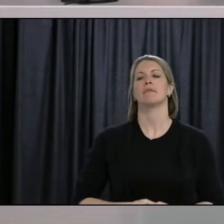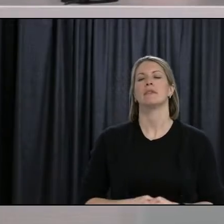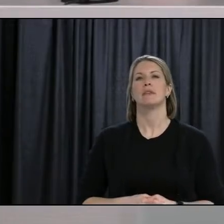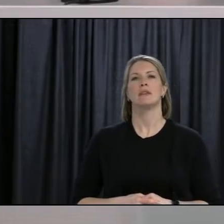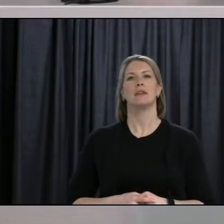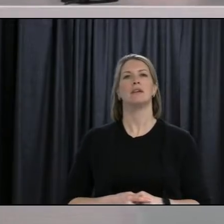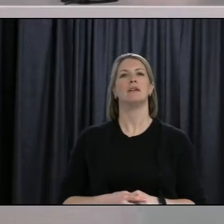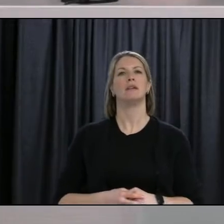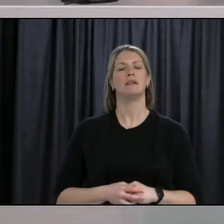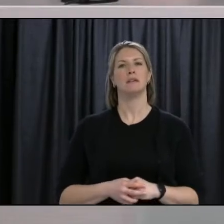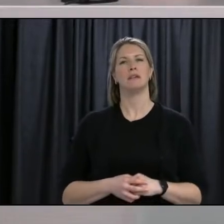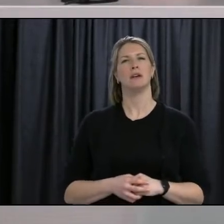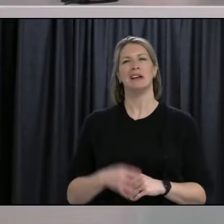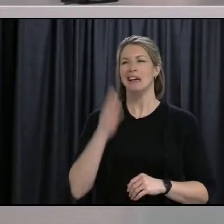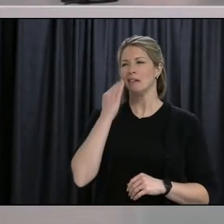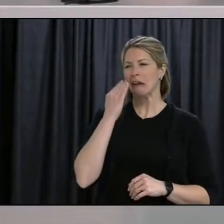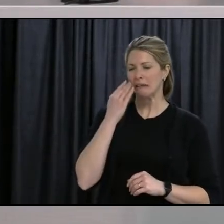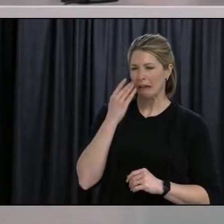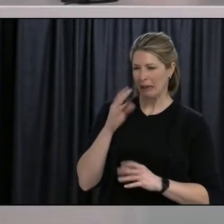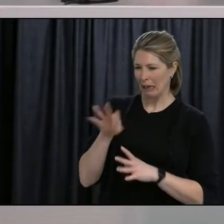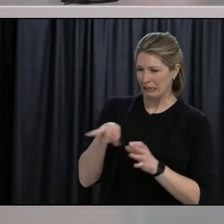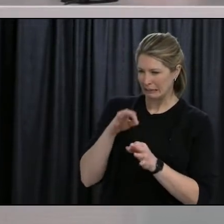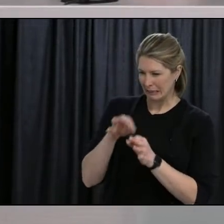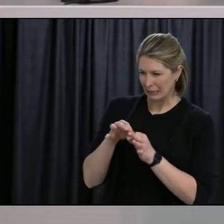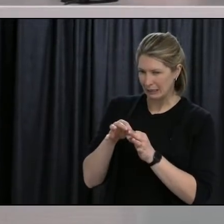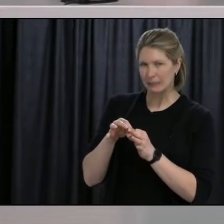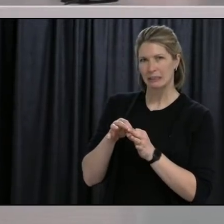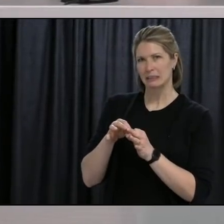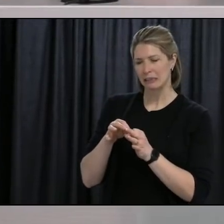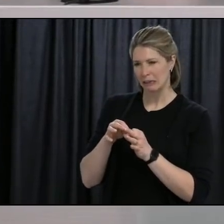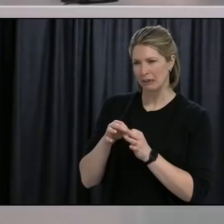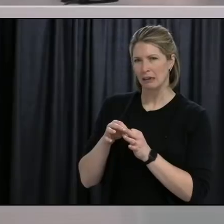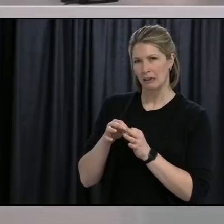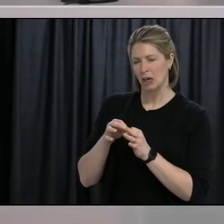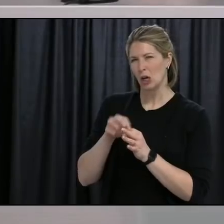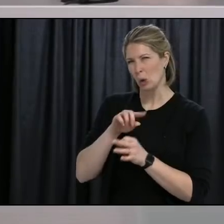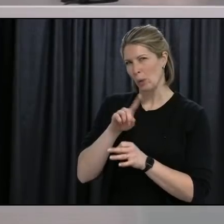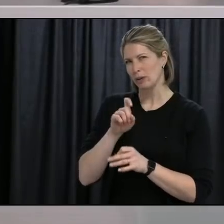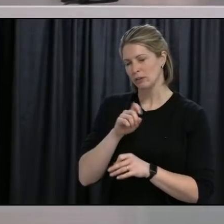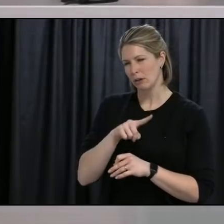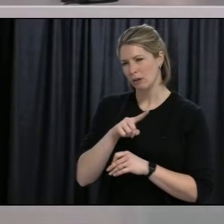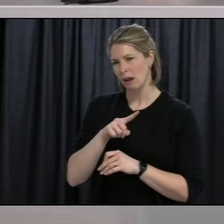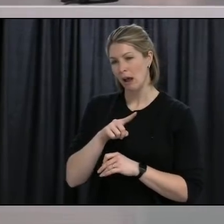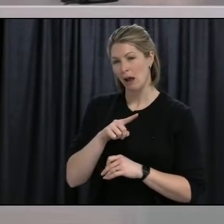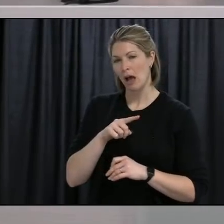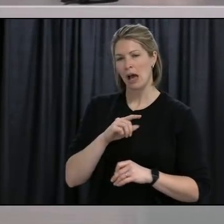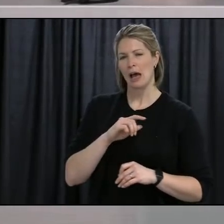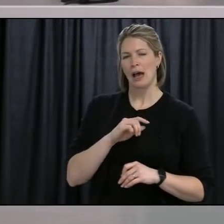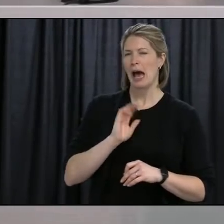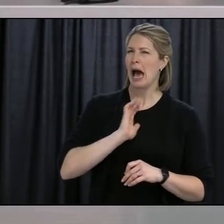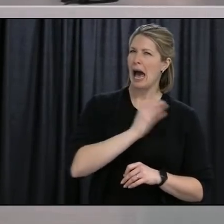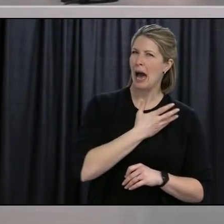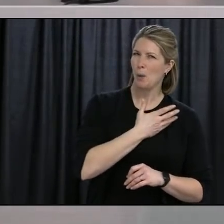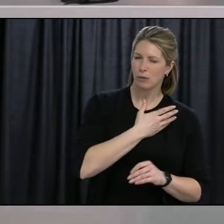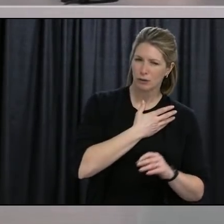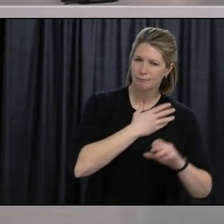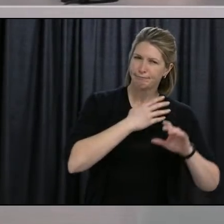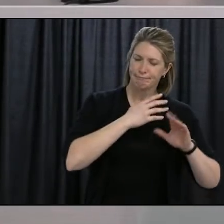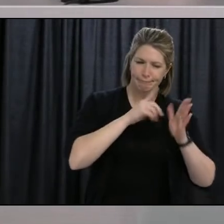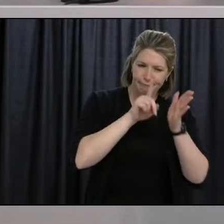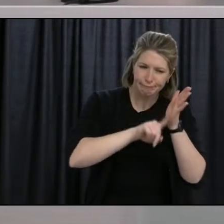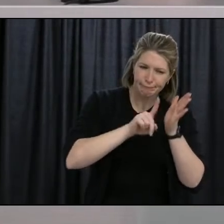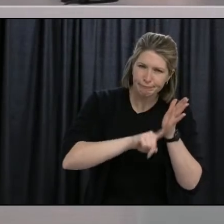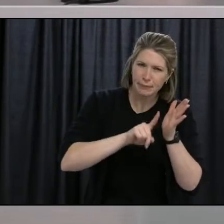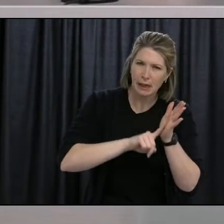Our testing numbers represent people tested as opposed to number of tests. I don't know how that